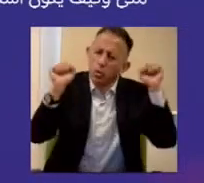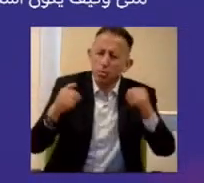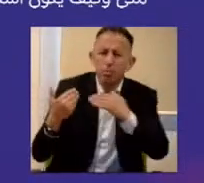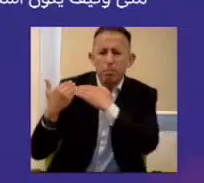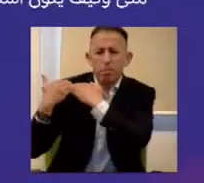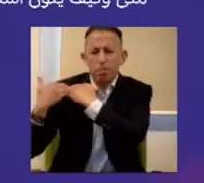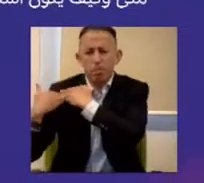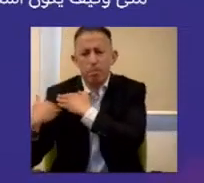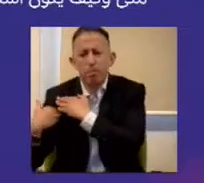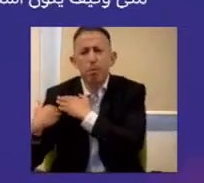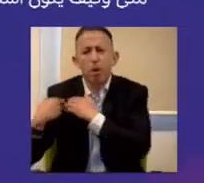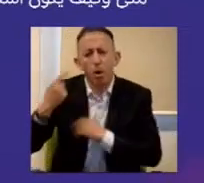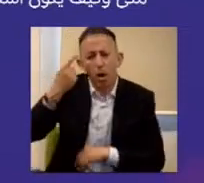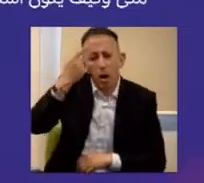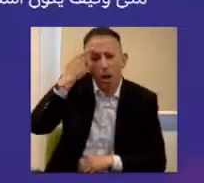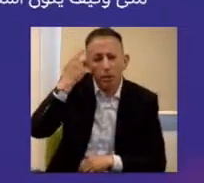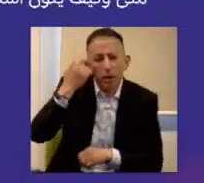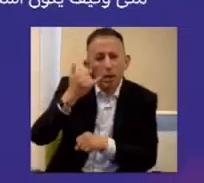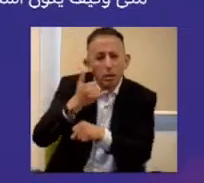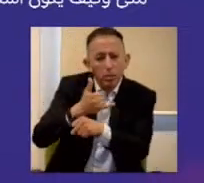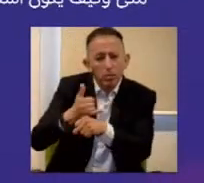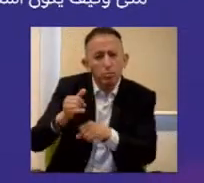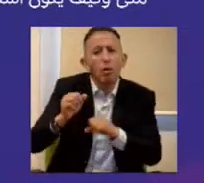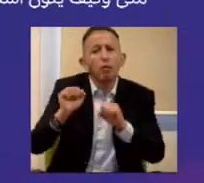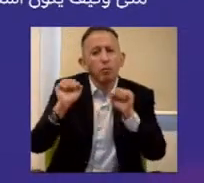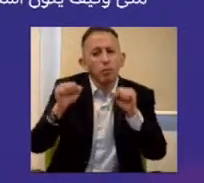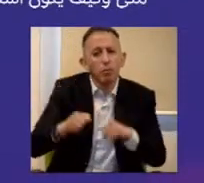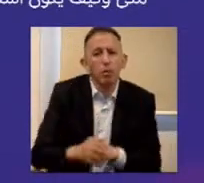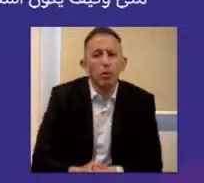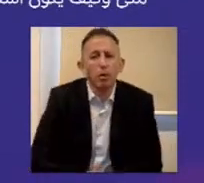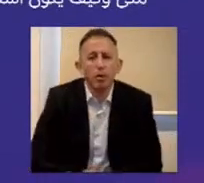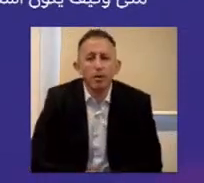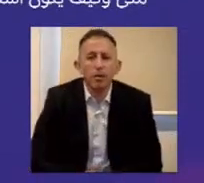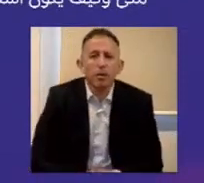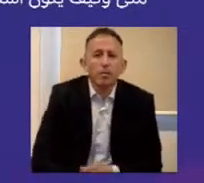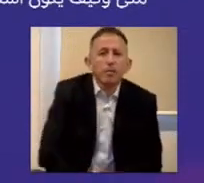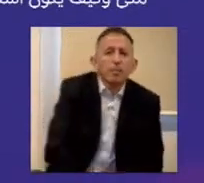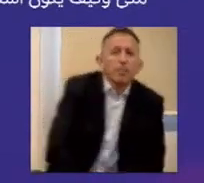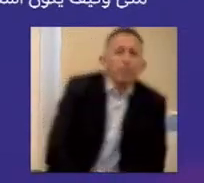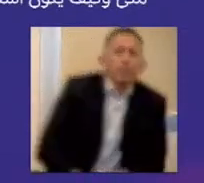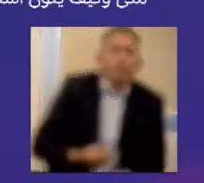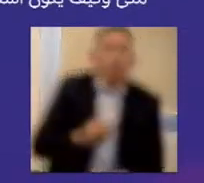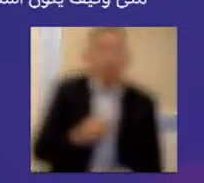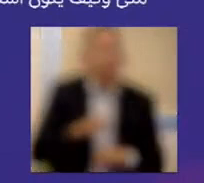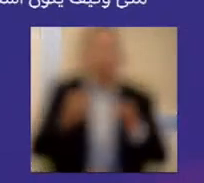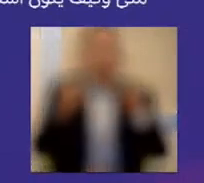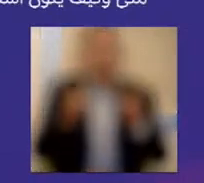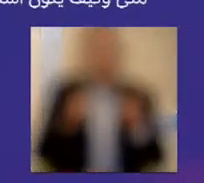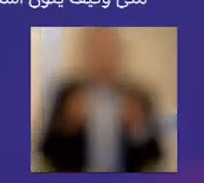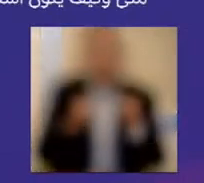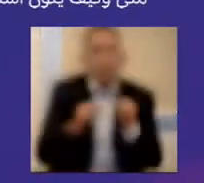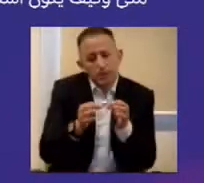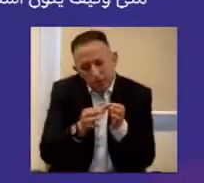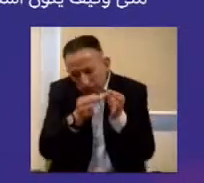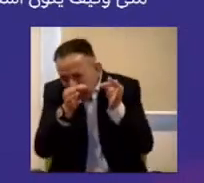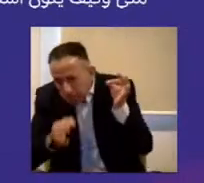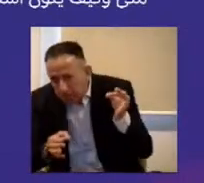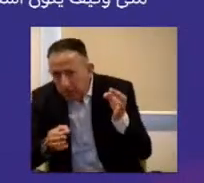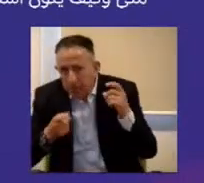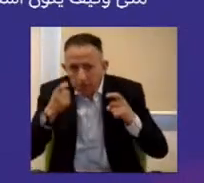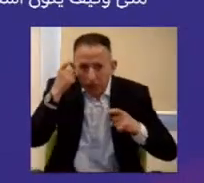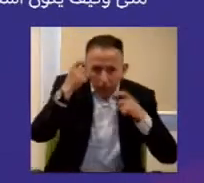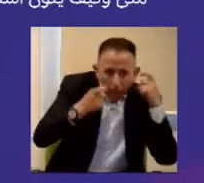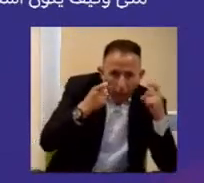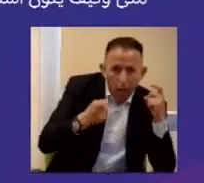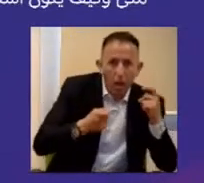sure. This is just an abduction. And we have inductions that generalize and other figures of reasoning. So this is something that has been